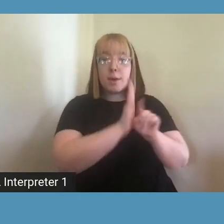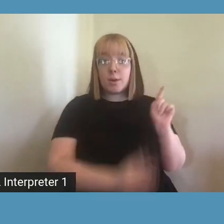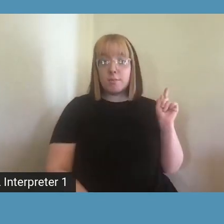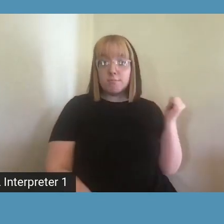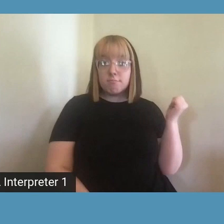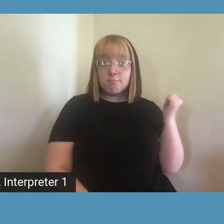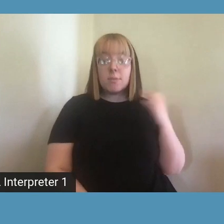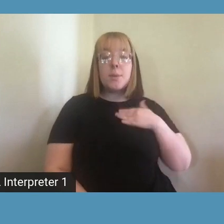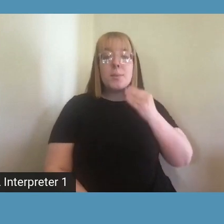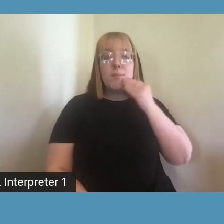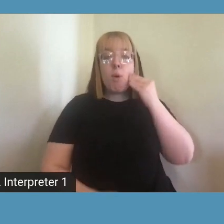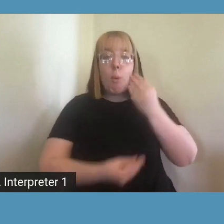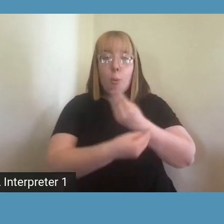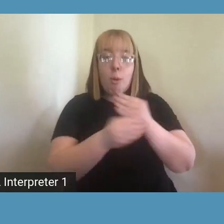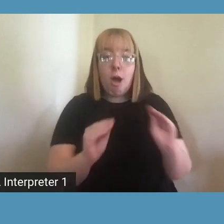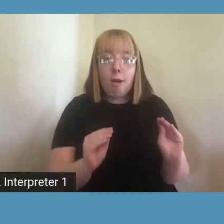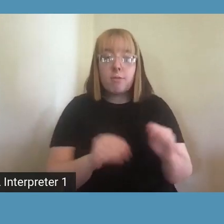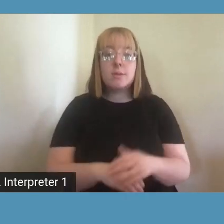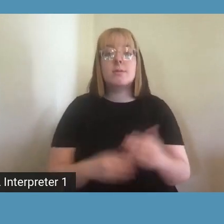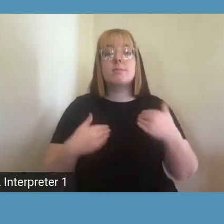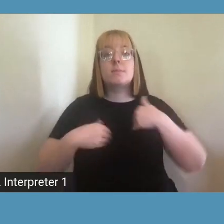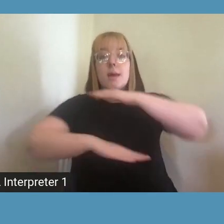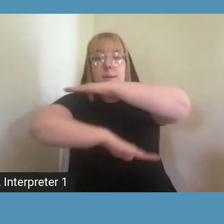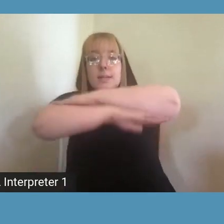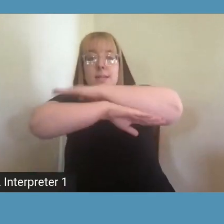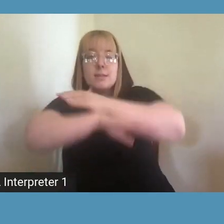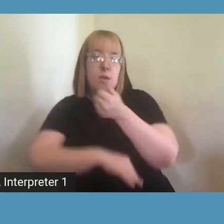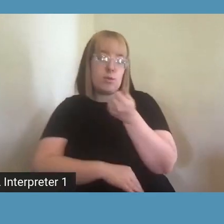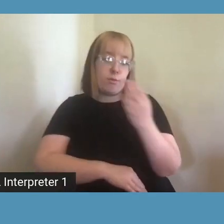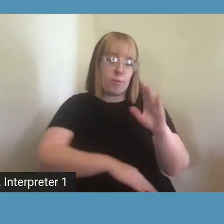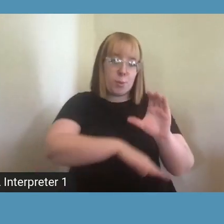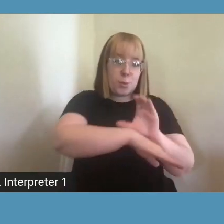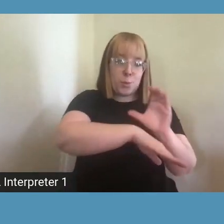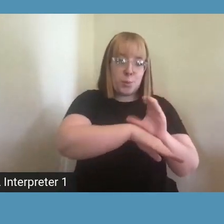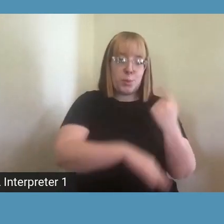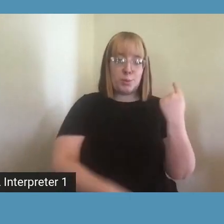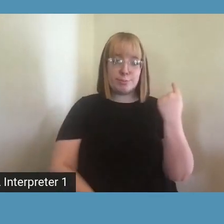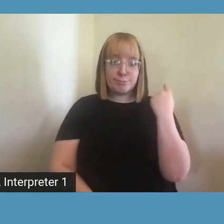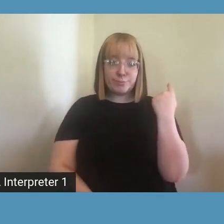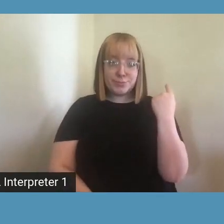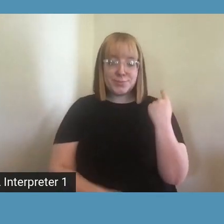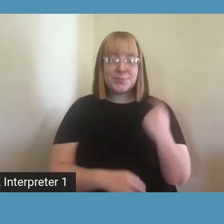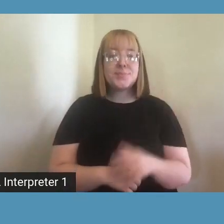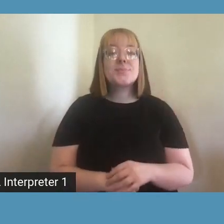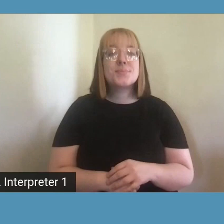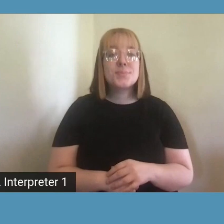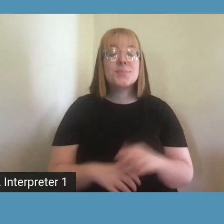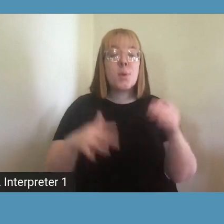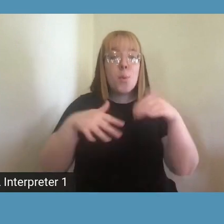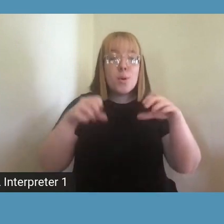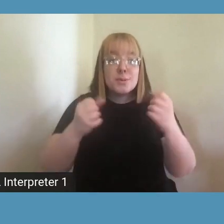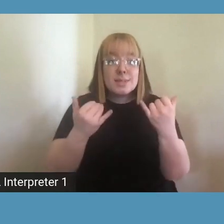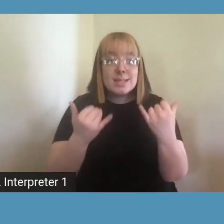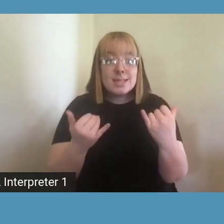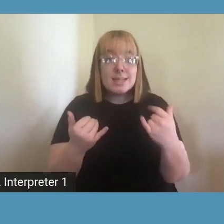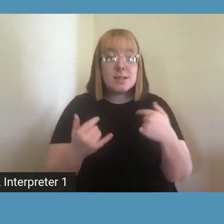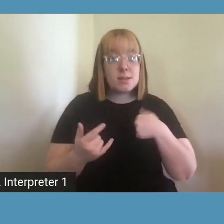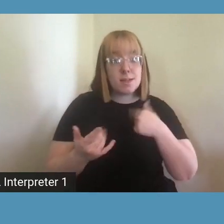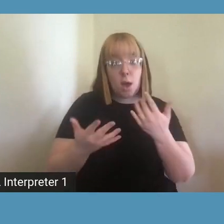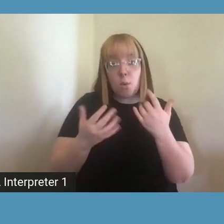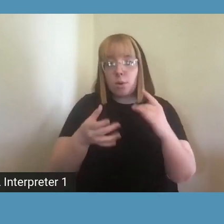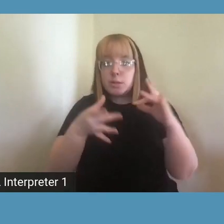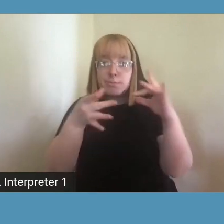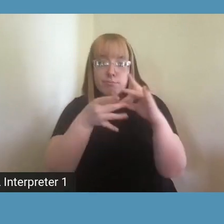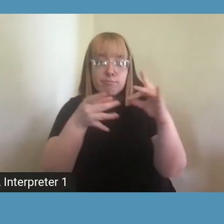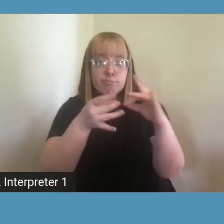home office, which consists of a desk and a few computers behind me. As the host for today's session, I would like to convey a few things